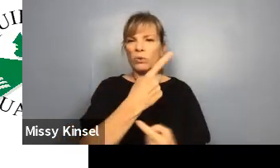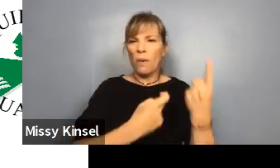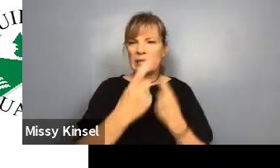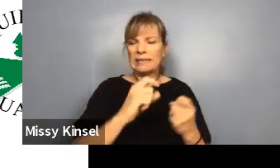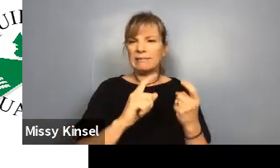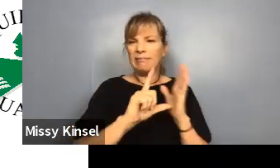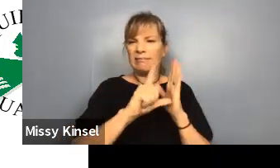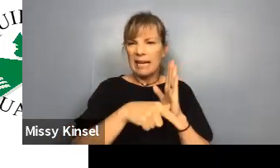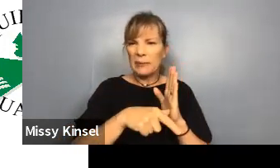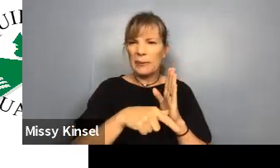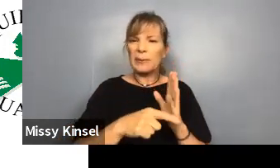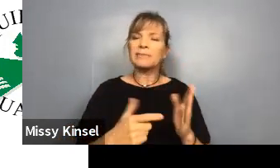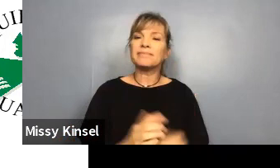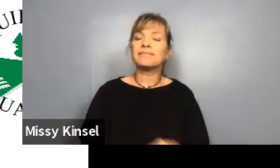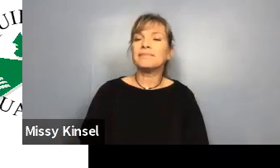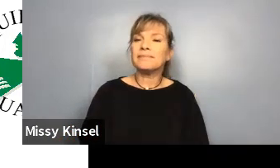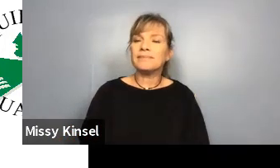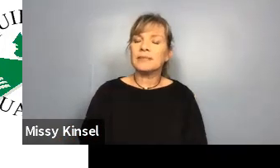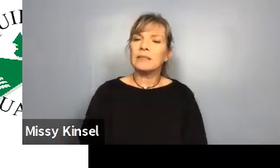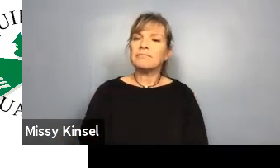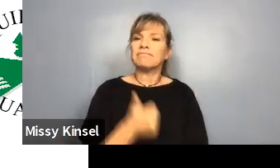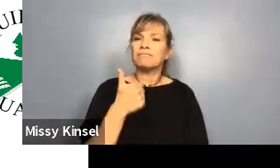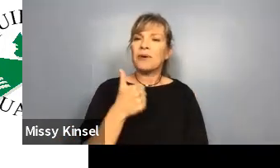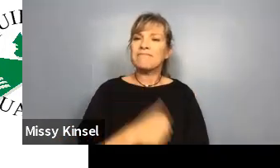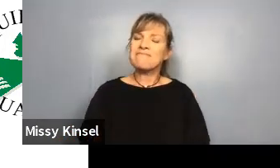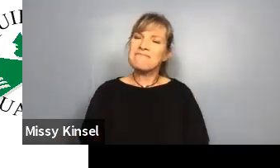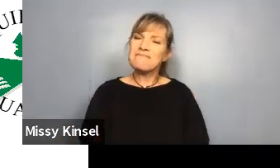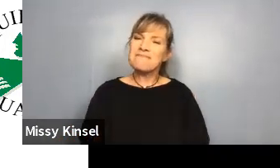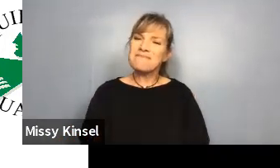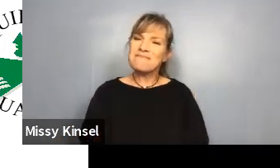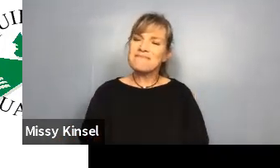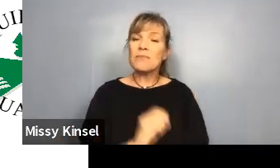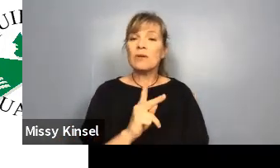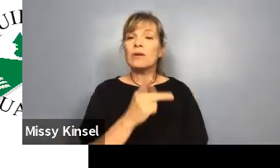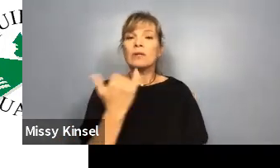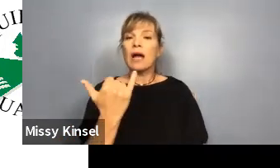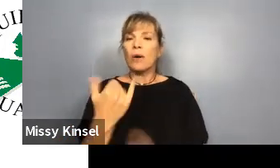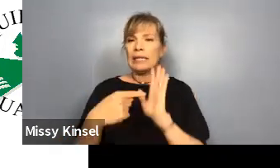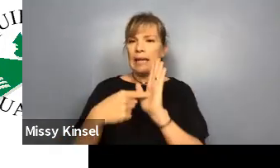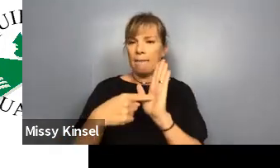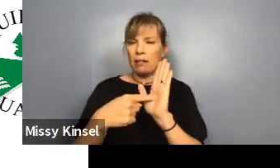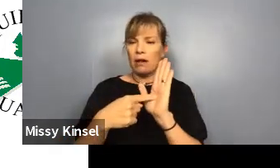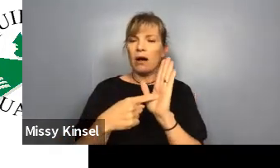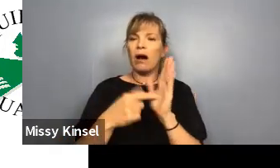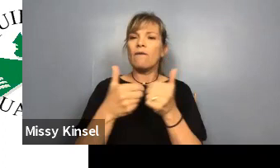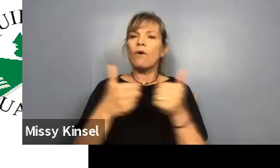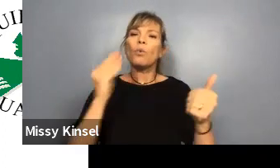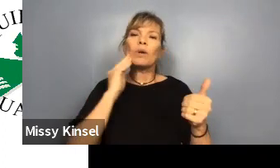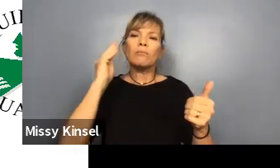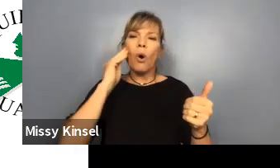here in just a few minutes as well. So great. Okay, so here's an example of a remote learning